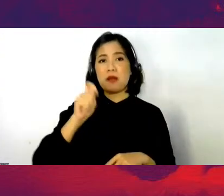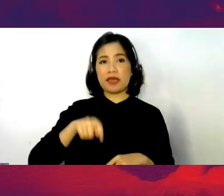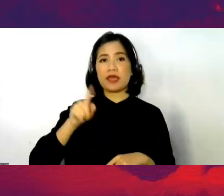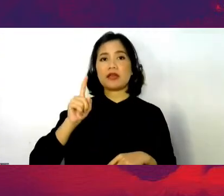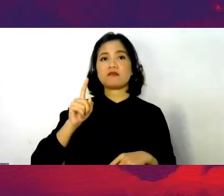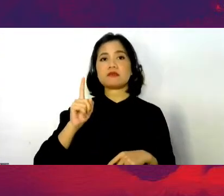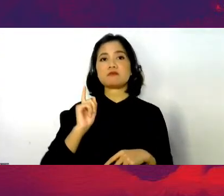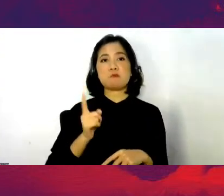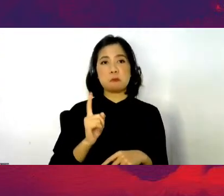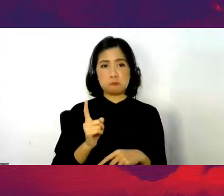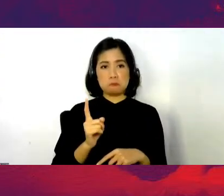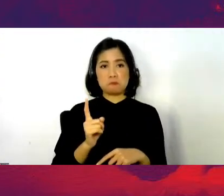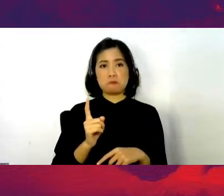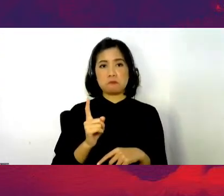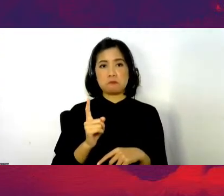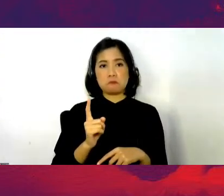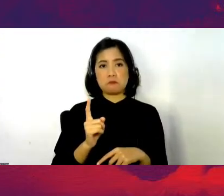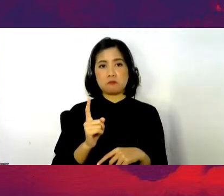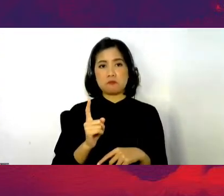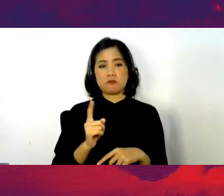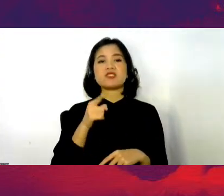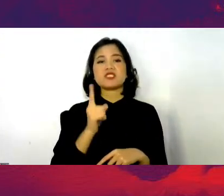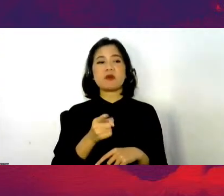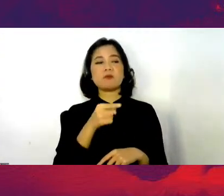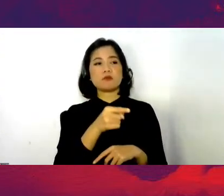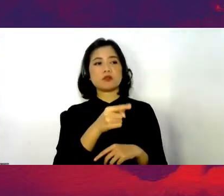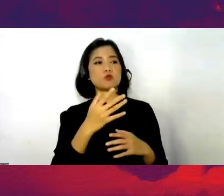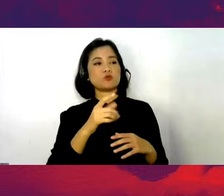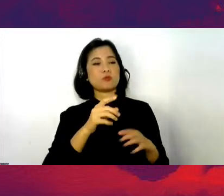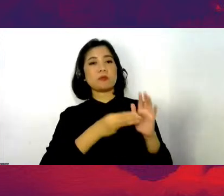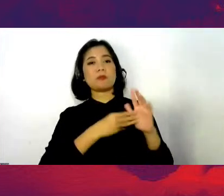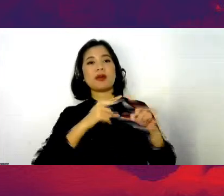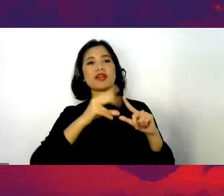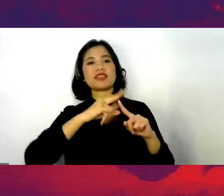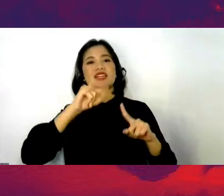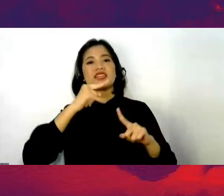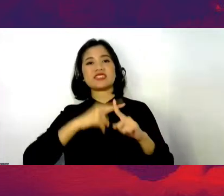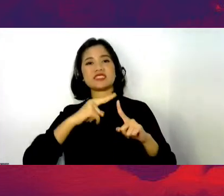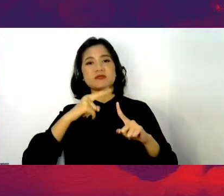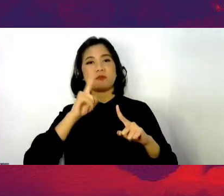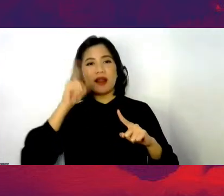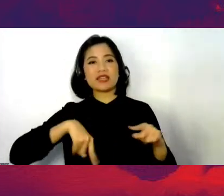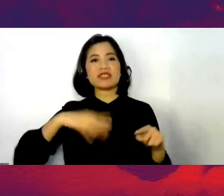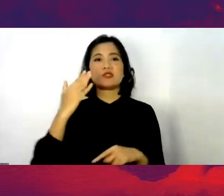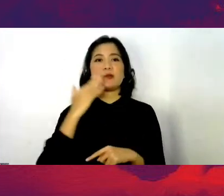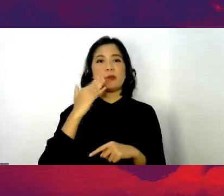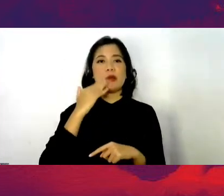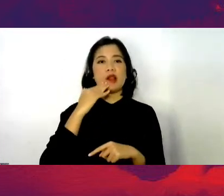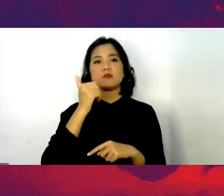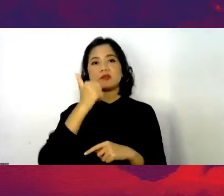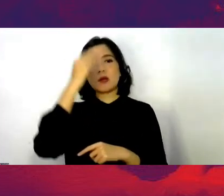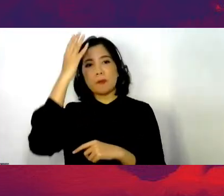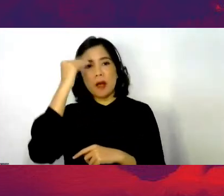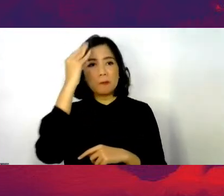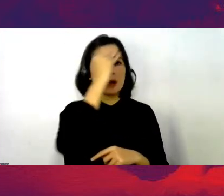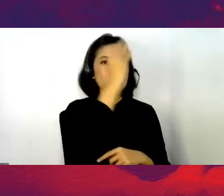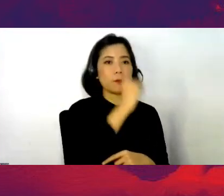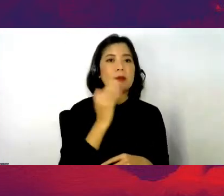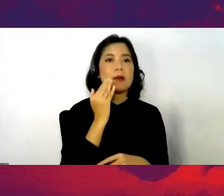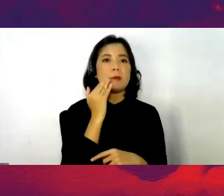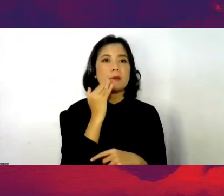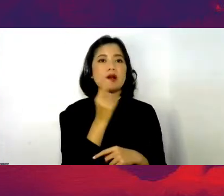I believe that you'll get, what will you get? 6 out of 16? Does that look right? 1, 2, 3, 4,